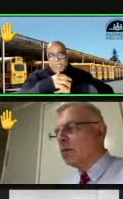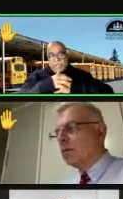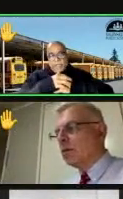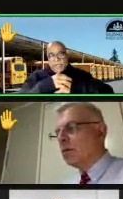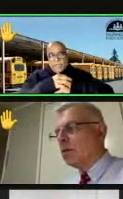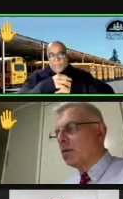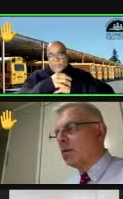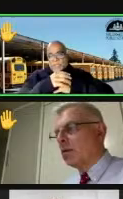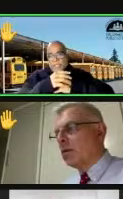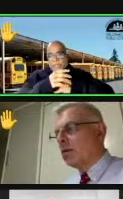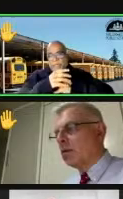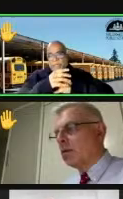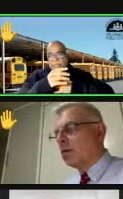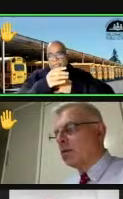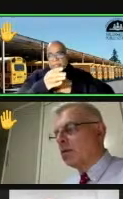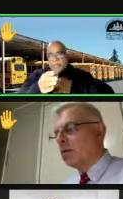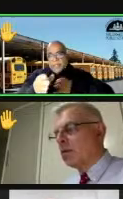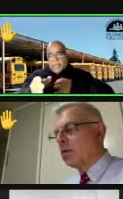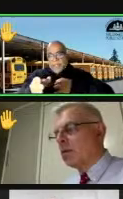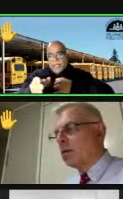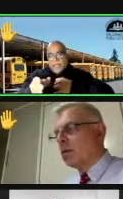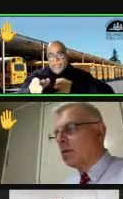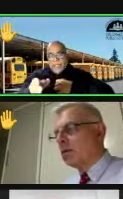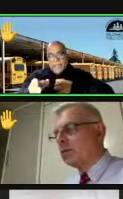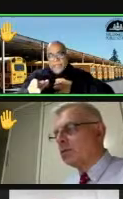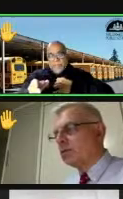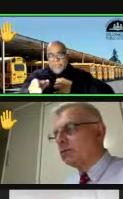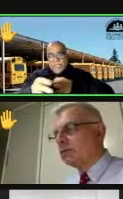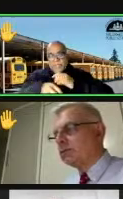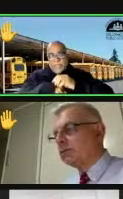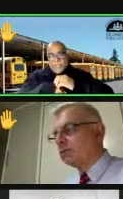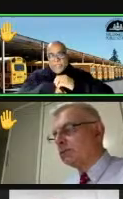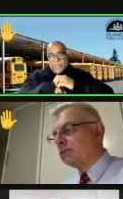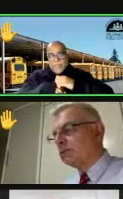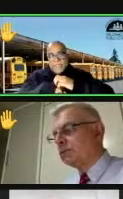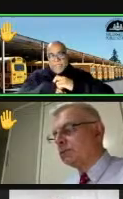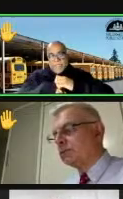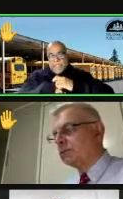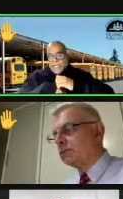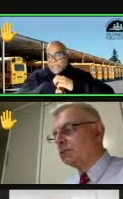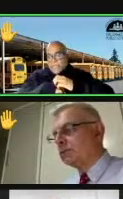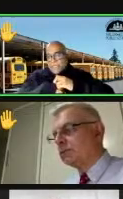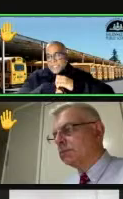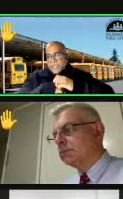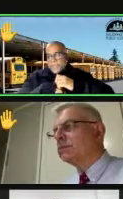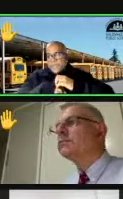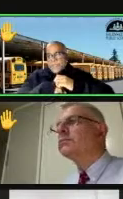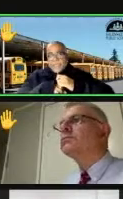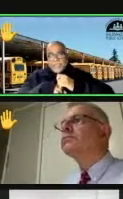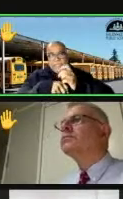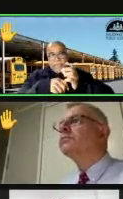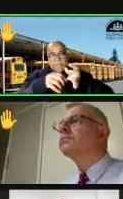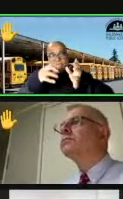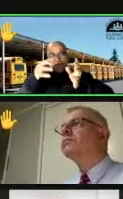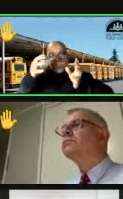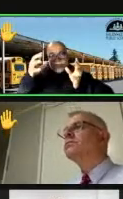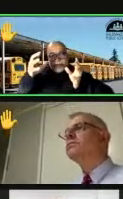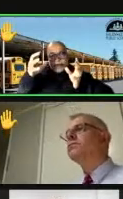and Dr. Sproles gave. If I remember the numbers, maybe Christy can help us. There's like